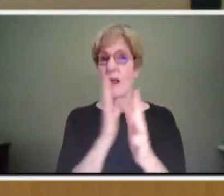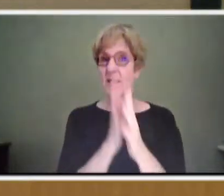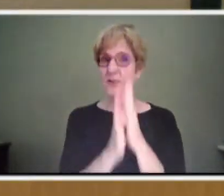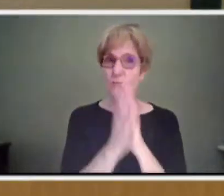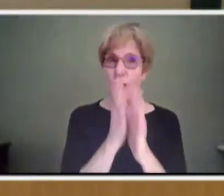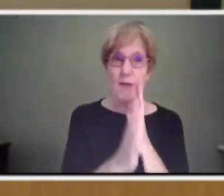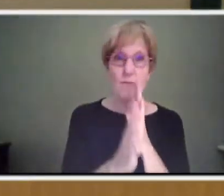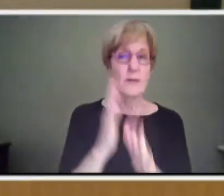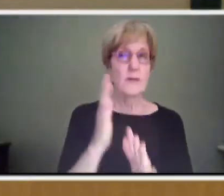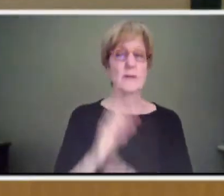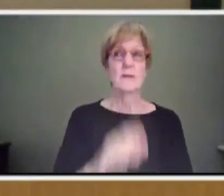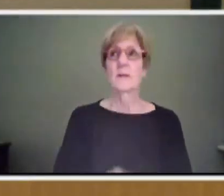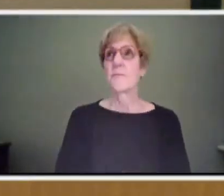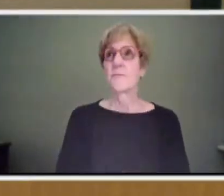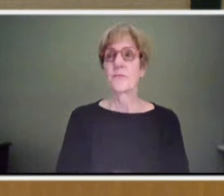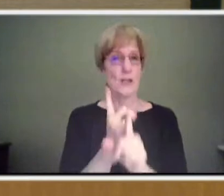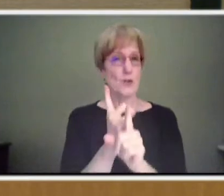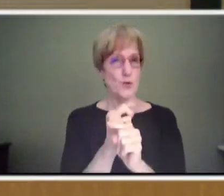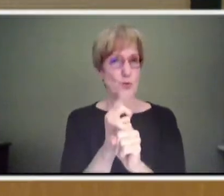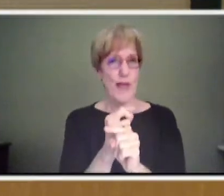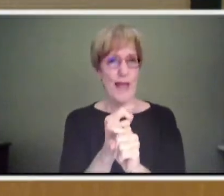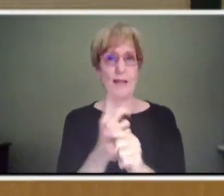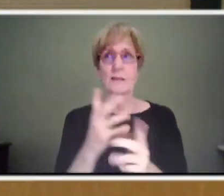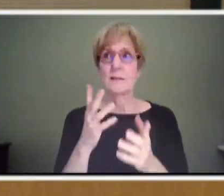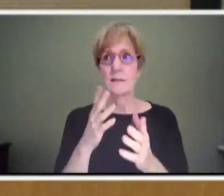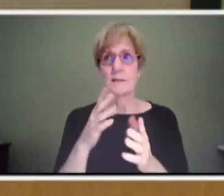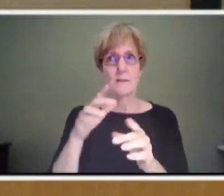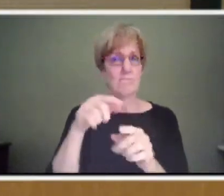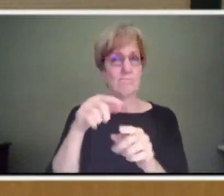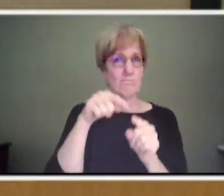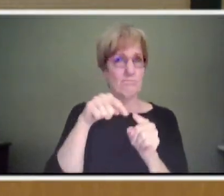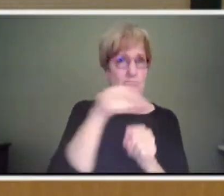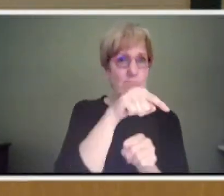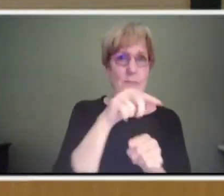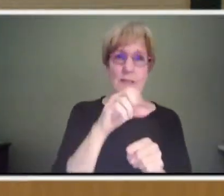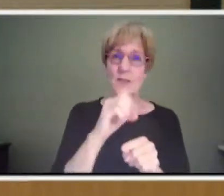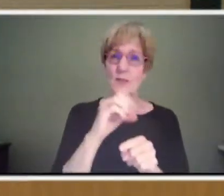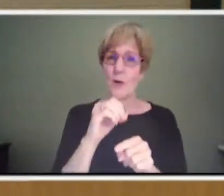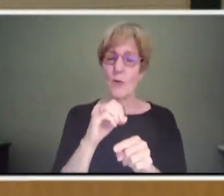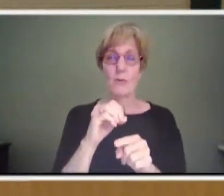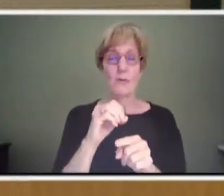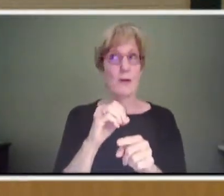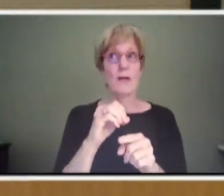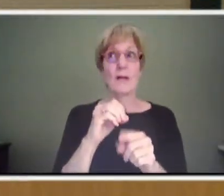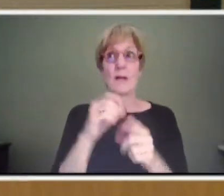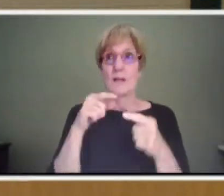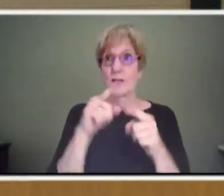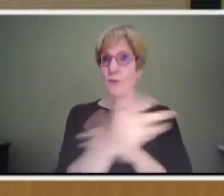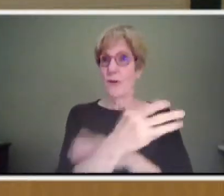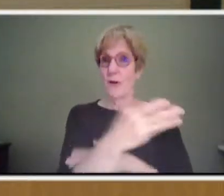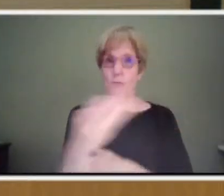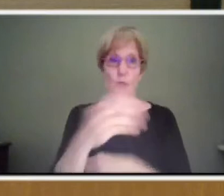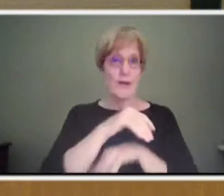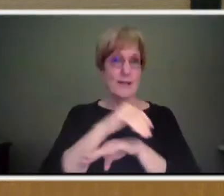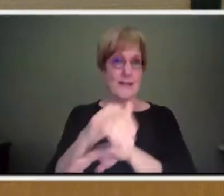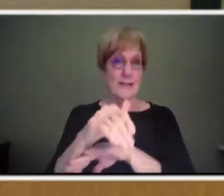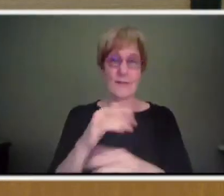Alexandriana, 2 lanes. So it's real tight in rush hour, but there's really nothing you can walk to